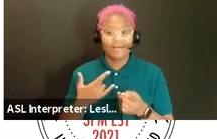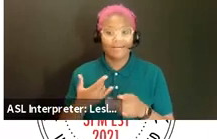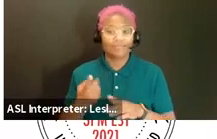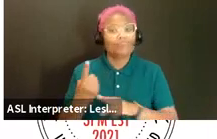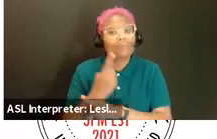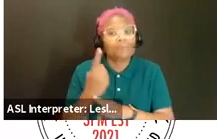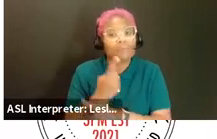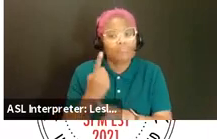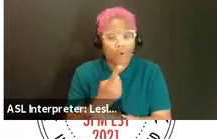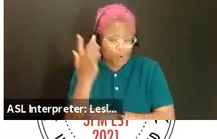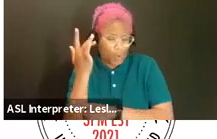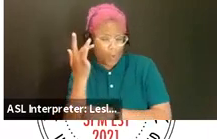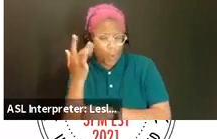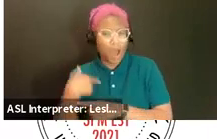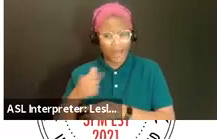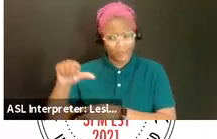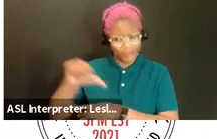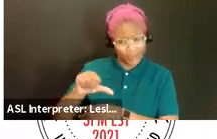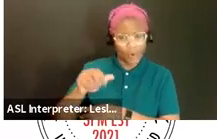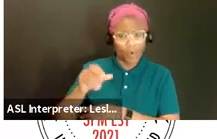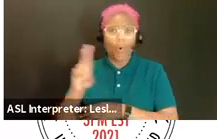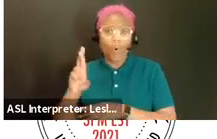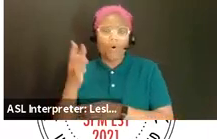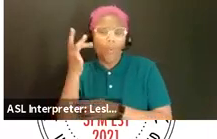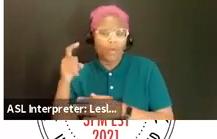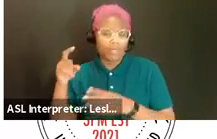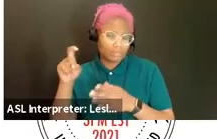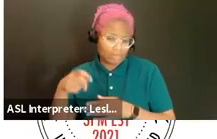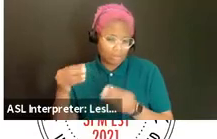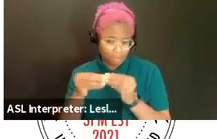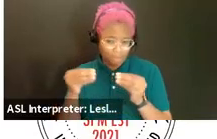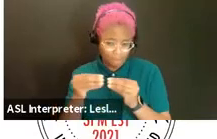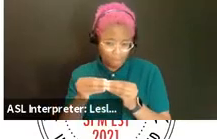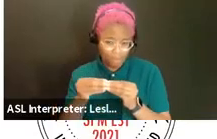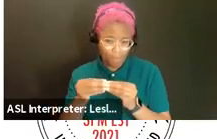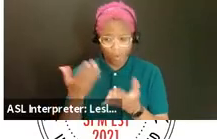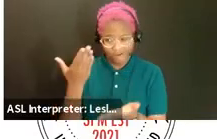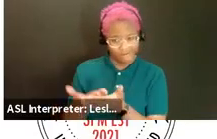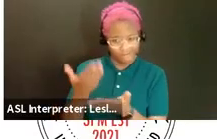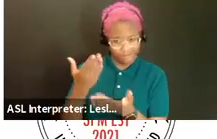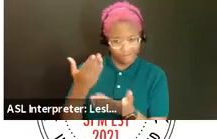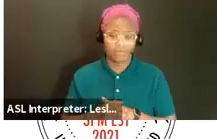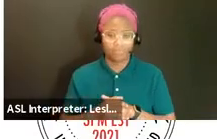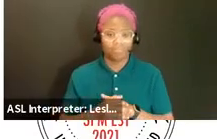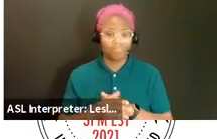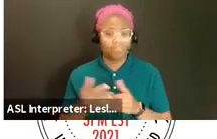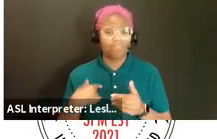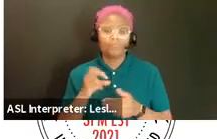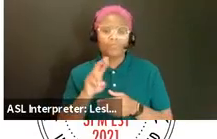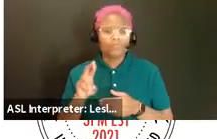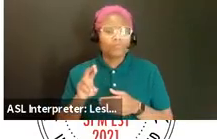with that by an artfully crafted cover letter that goes with your petition. I think we'll move on to our